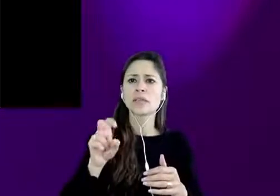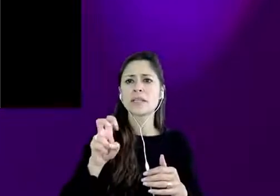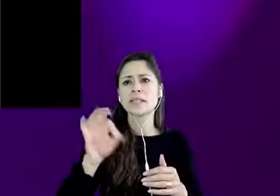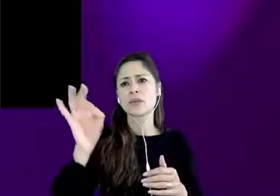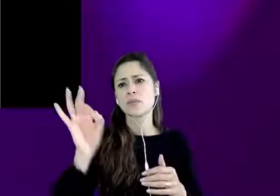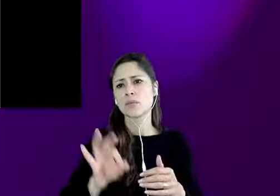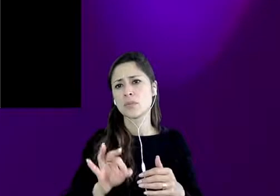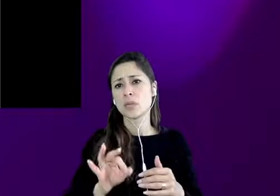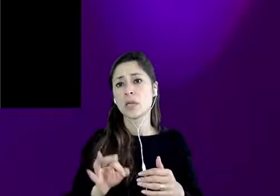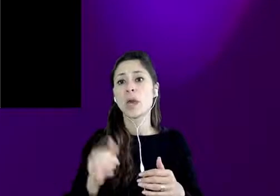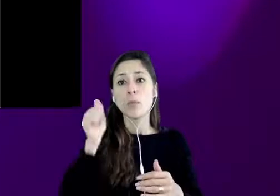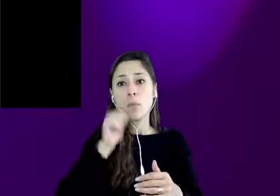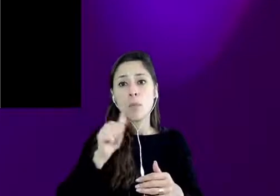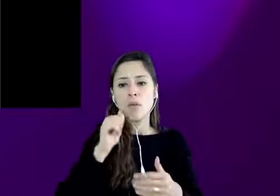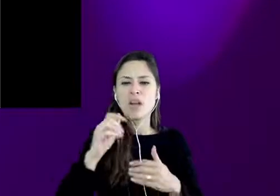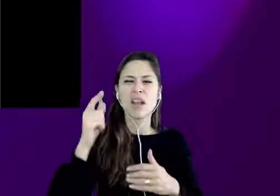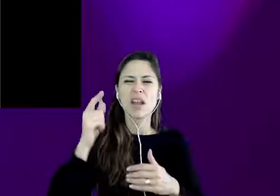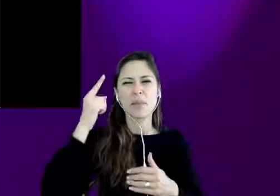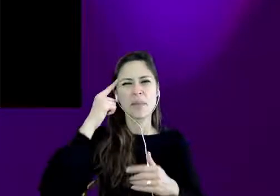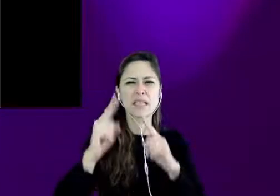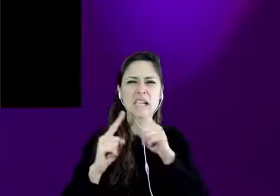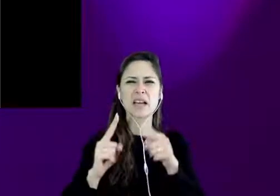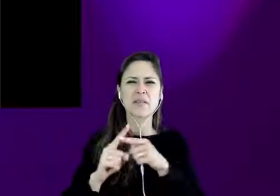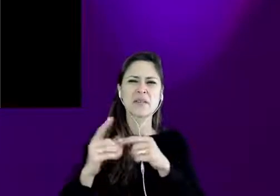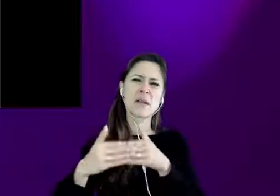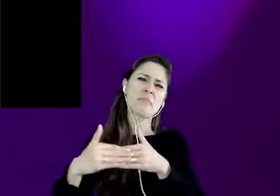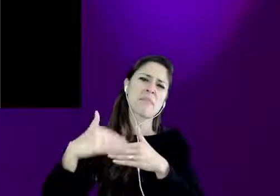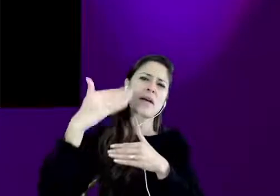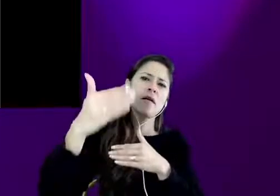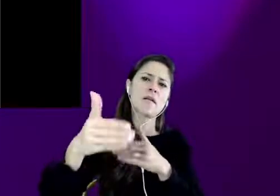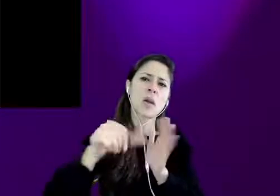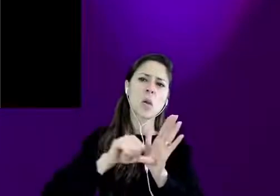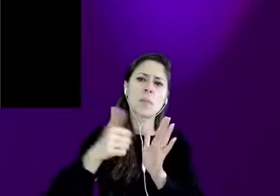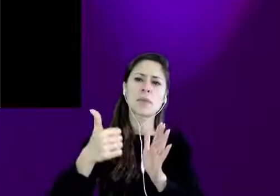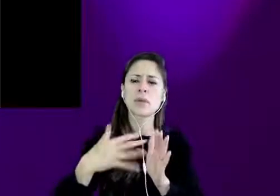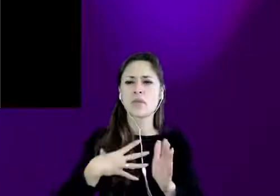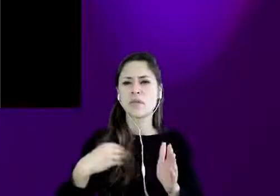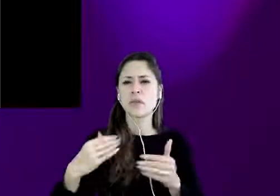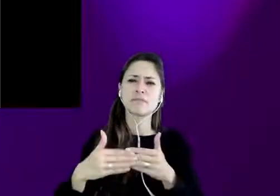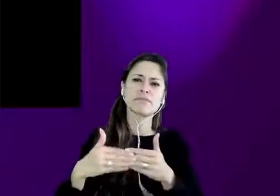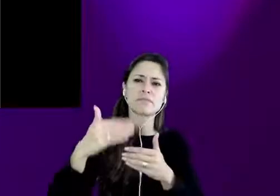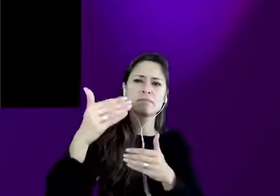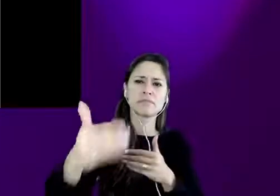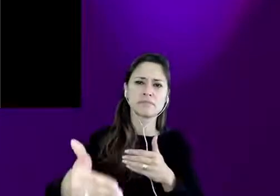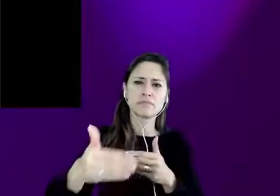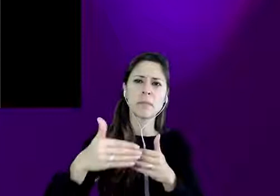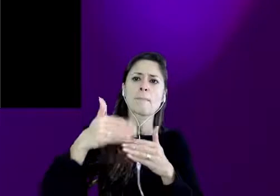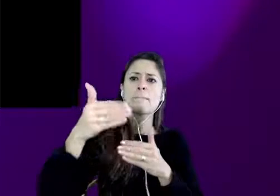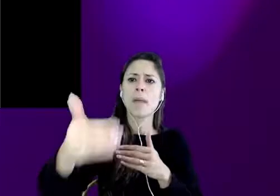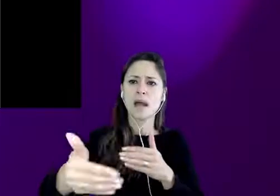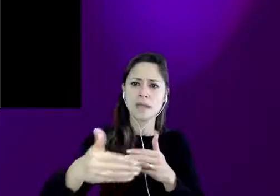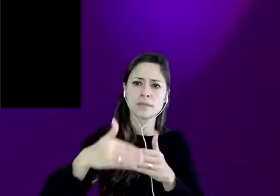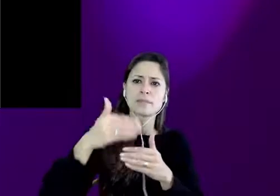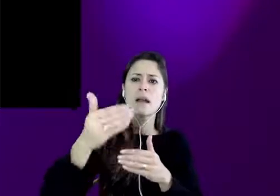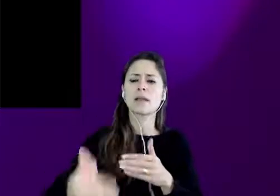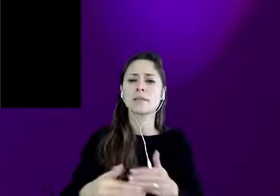You see here that overall, across all the ethnical background, Asian, Black,